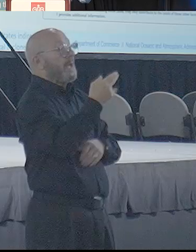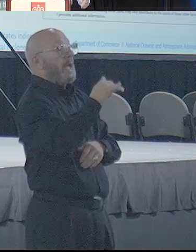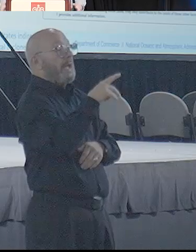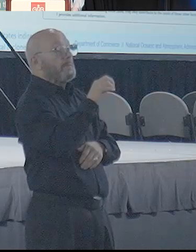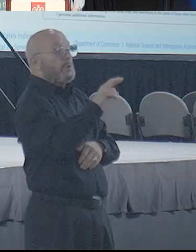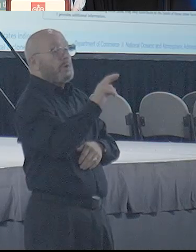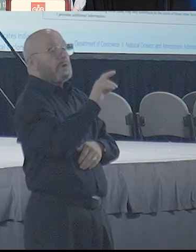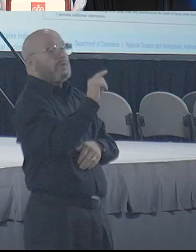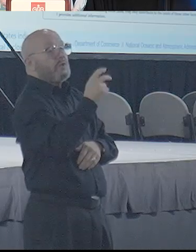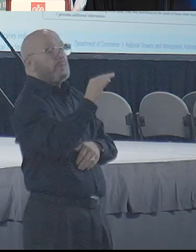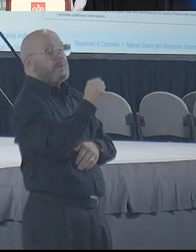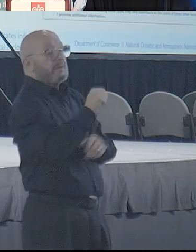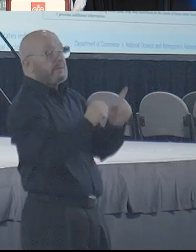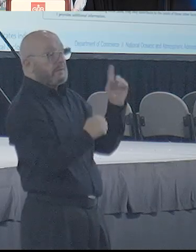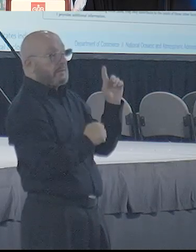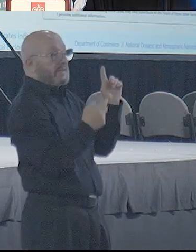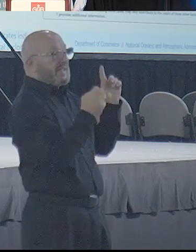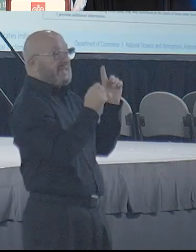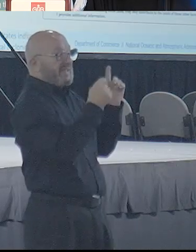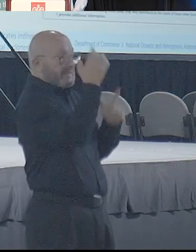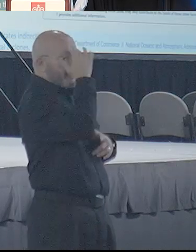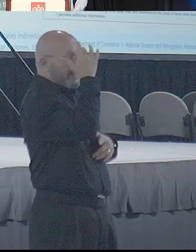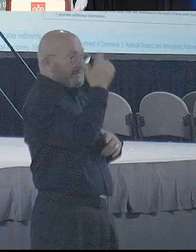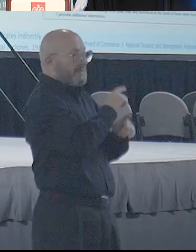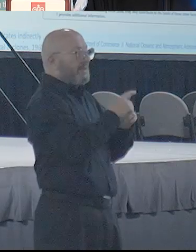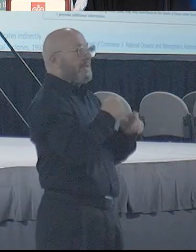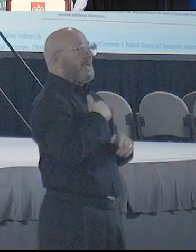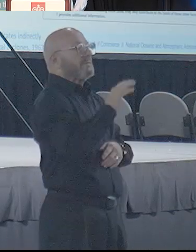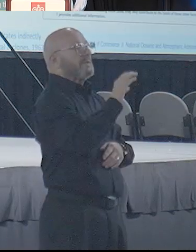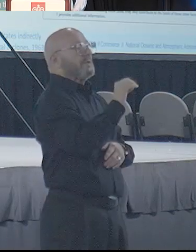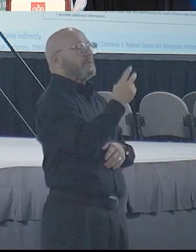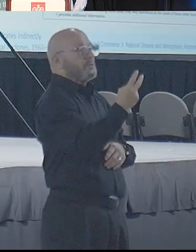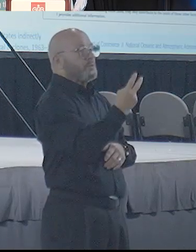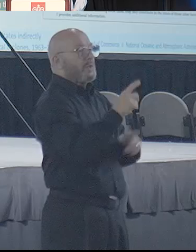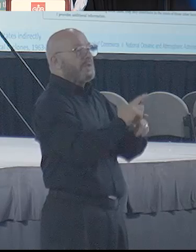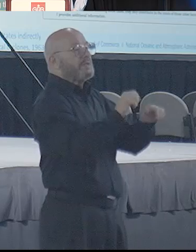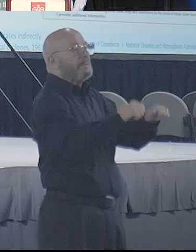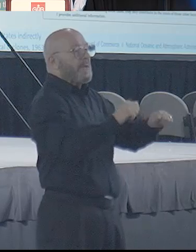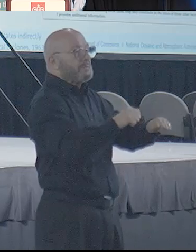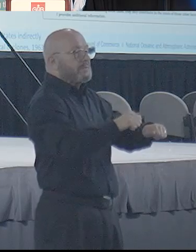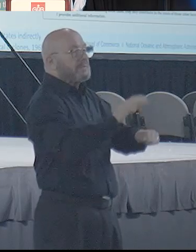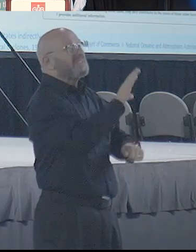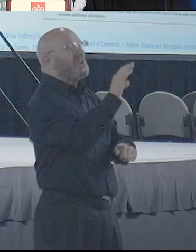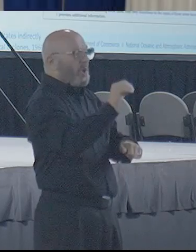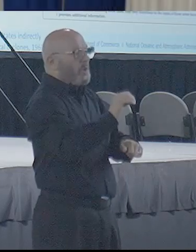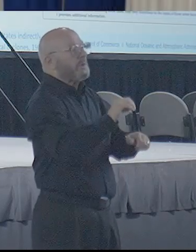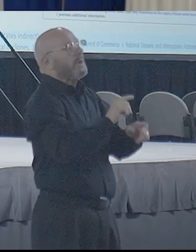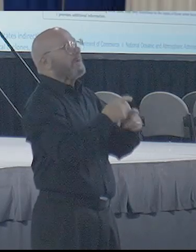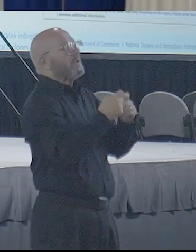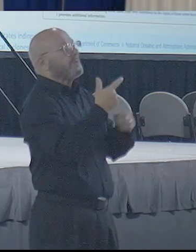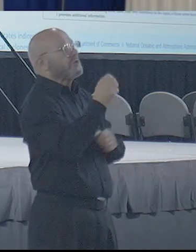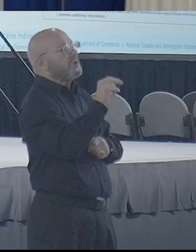heat illness that you see on the bottom. But with power outages, we also have carbon monoxide poisoning. That's a possibility from poor ventilated generators. We